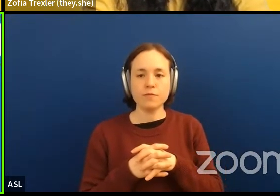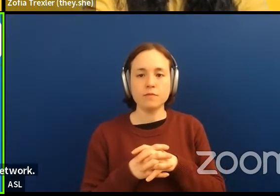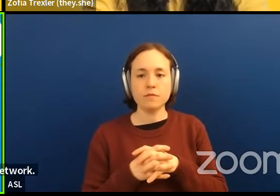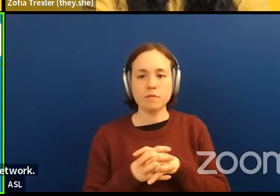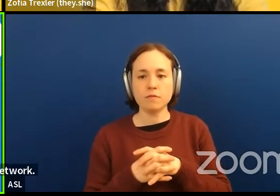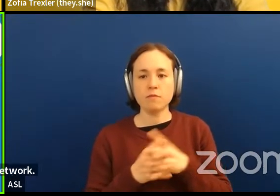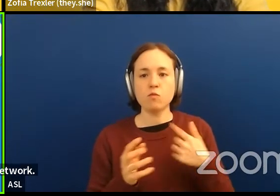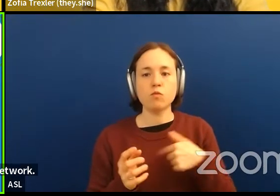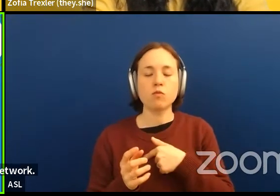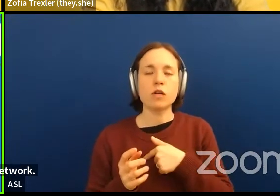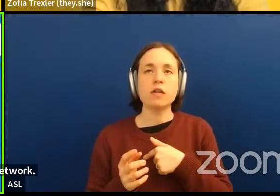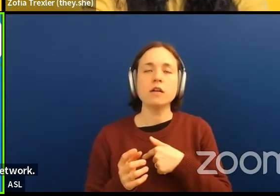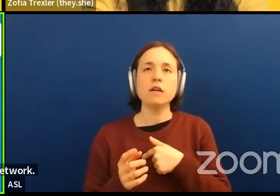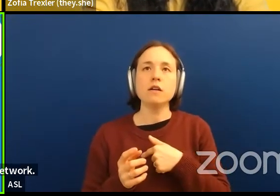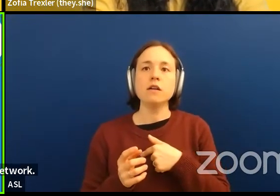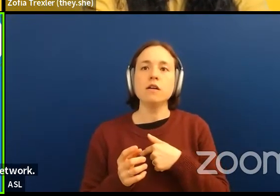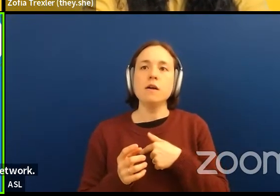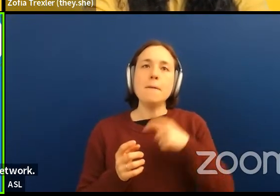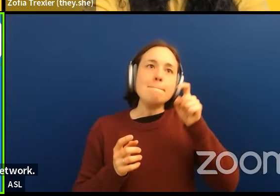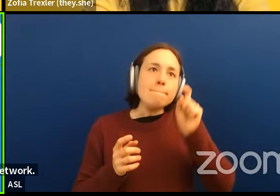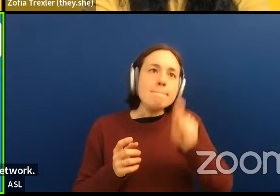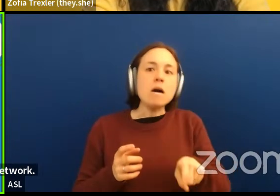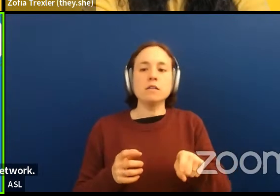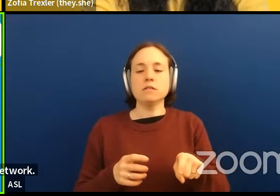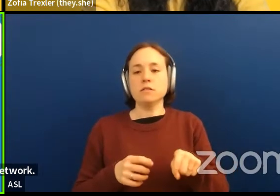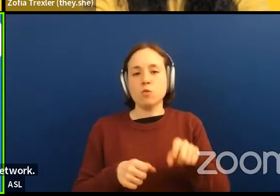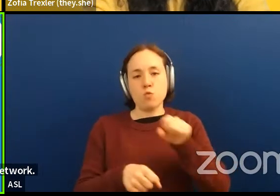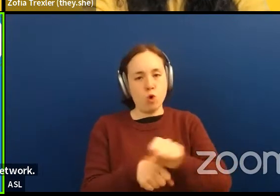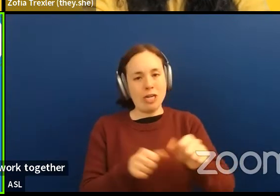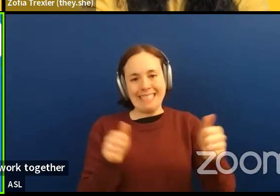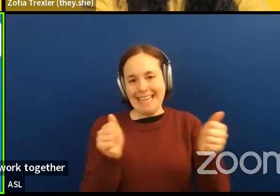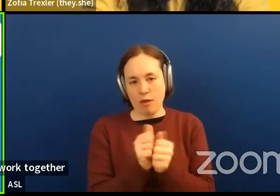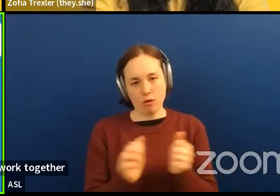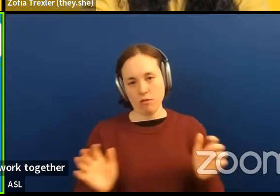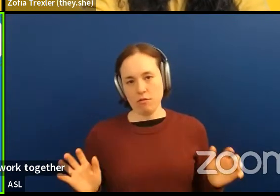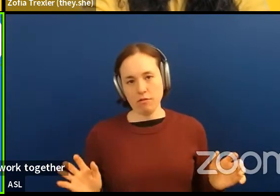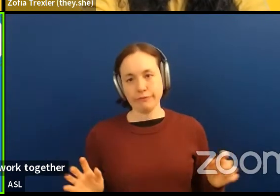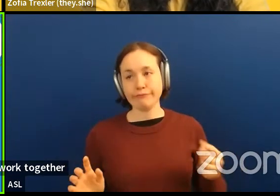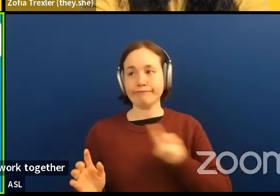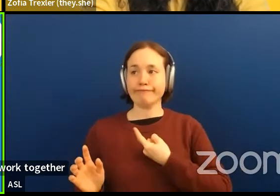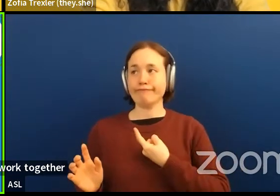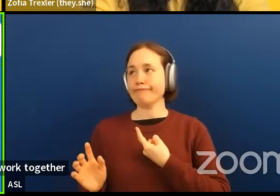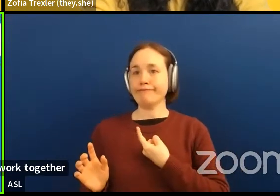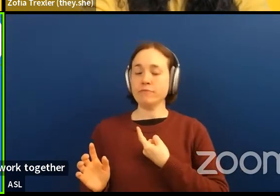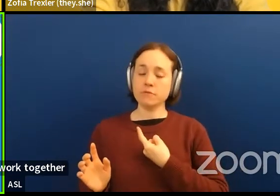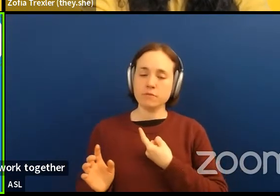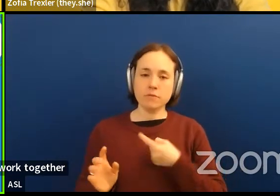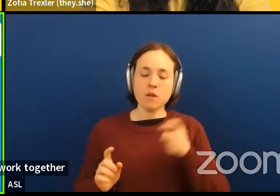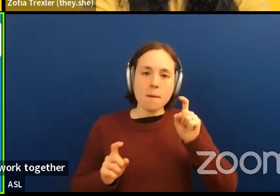have to work together in order to find a consensus to help each other.